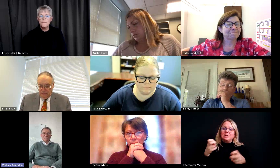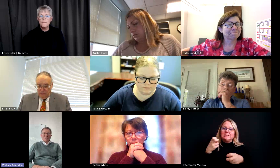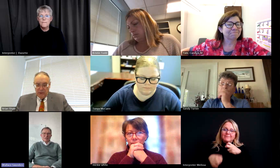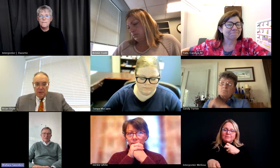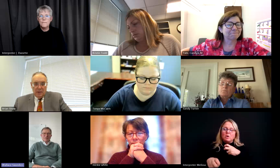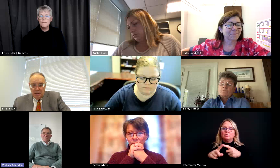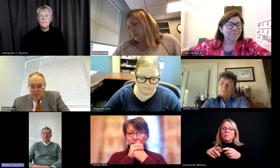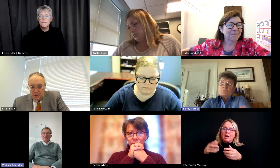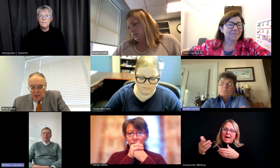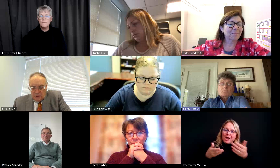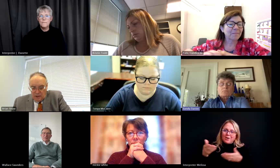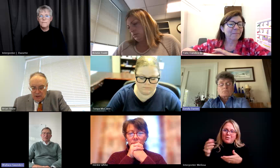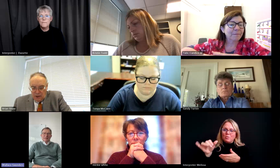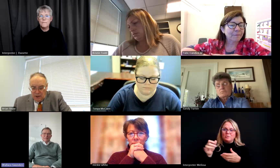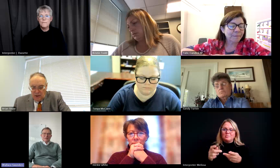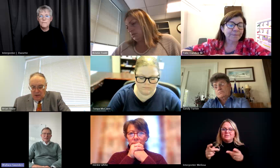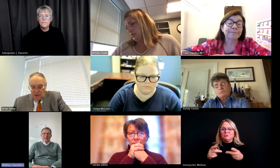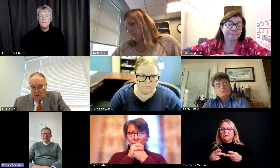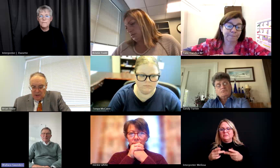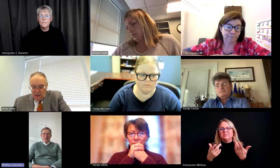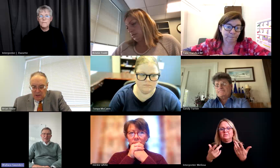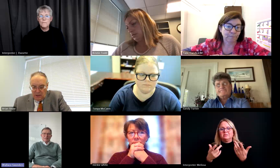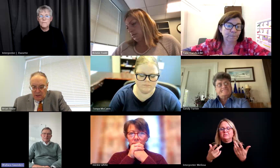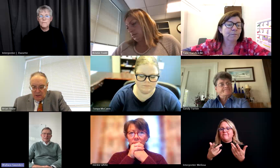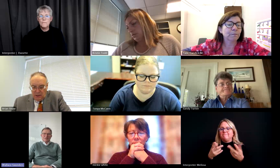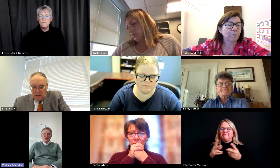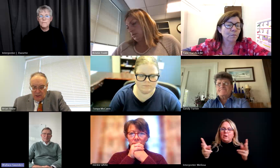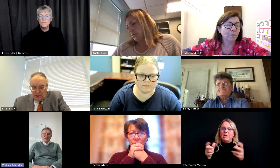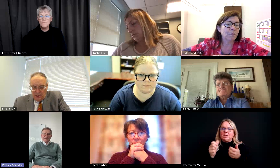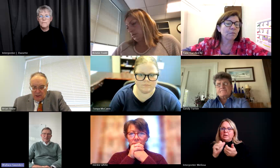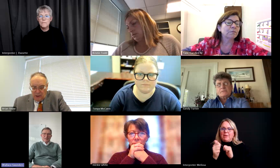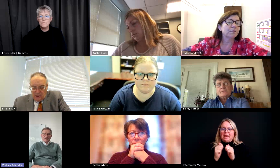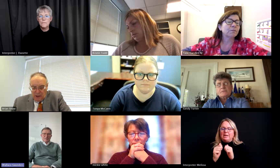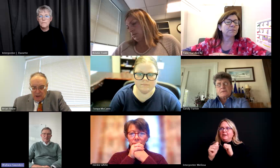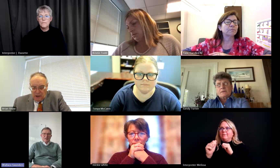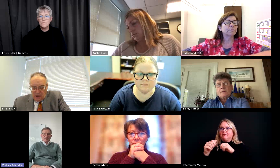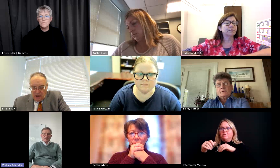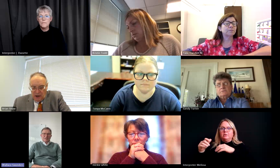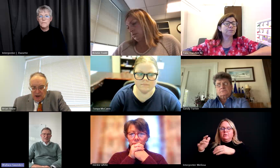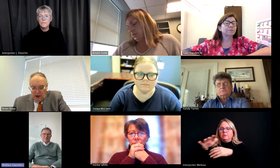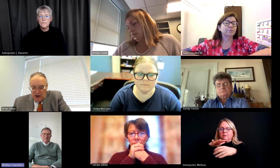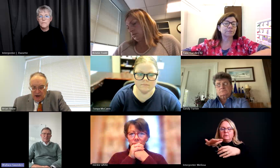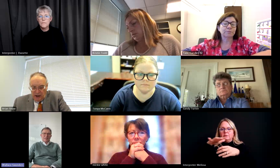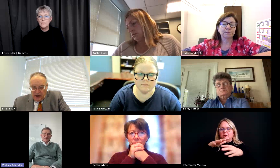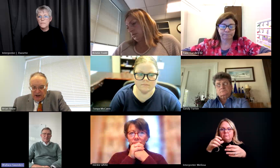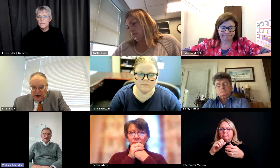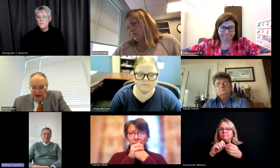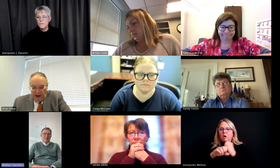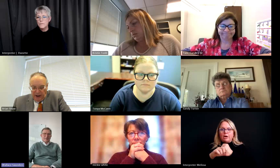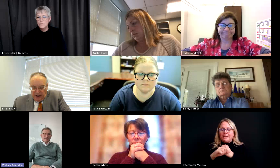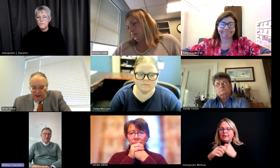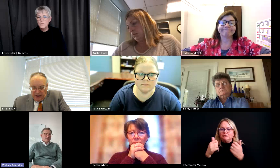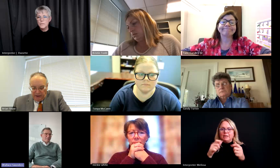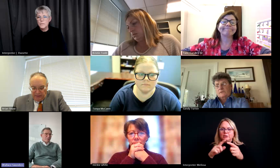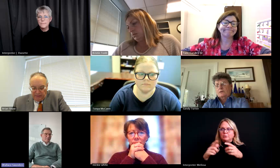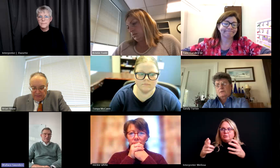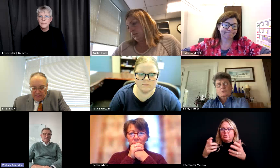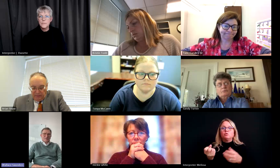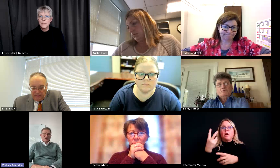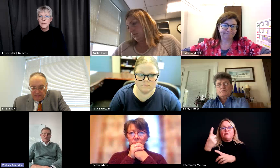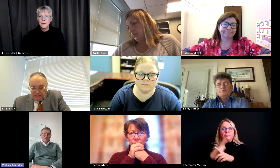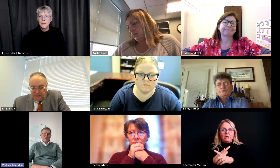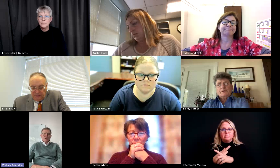those positions in a very competitive market. And so being able to offer a 12-month position would give us a better ability to fill these